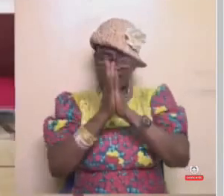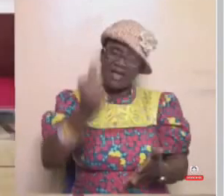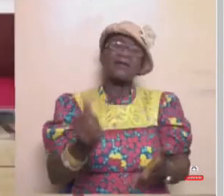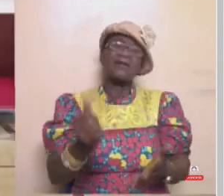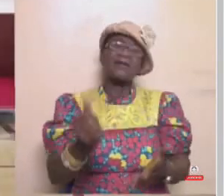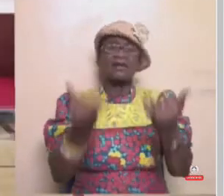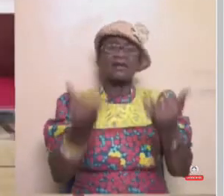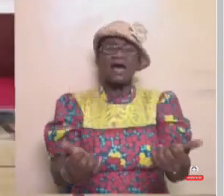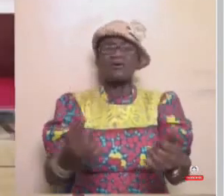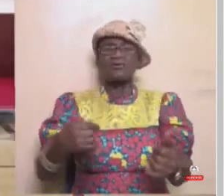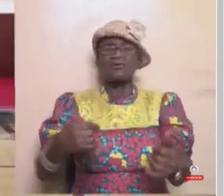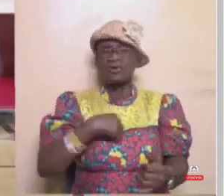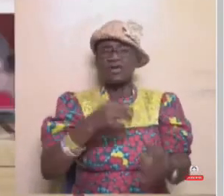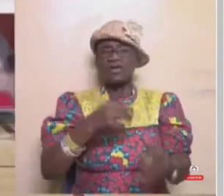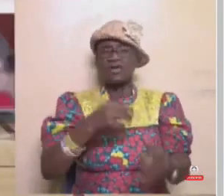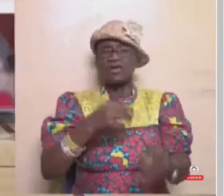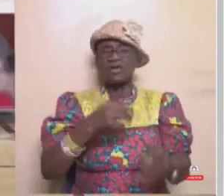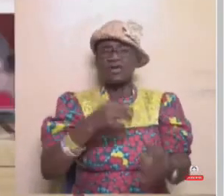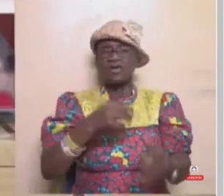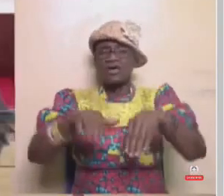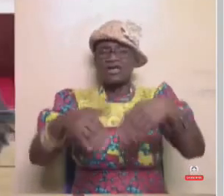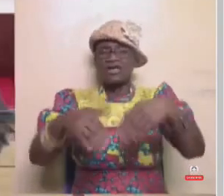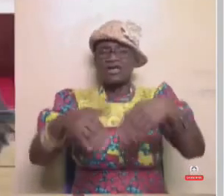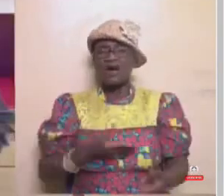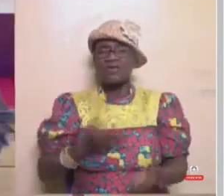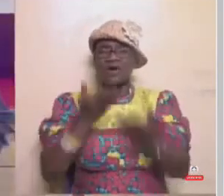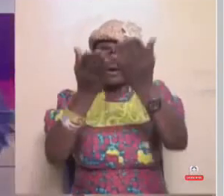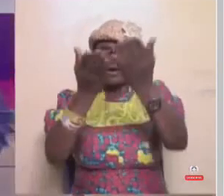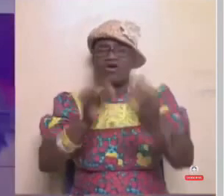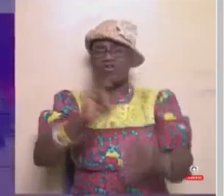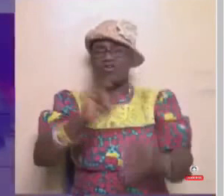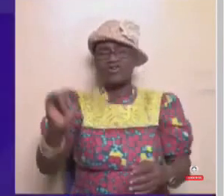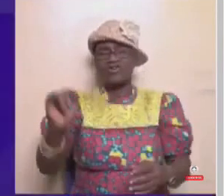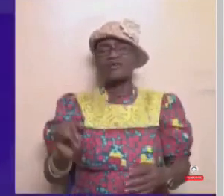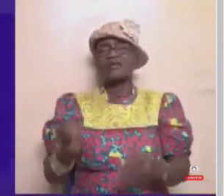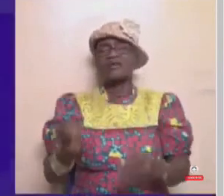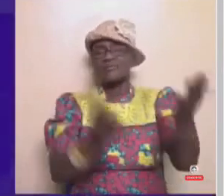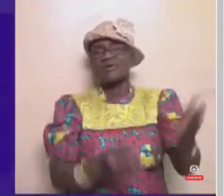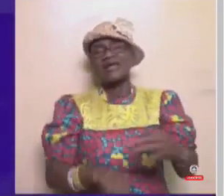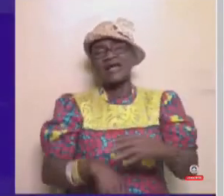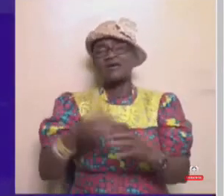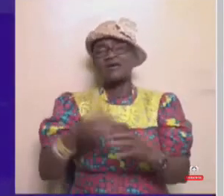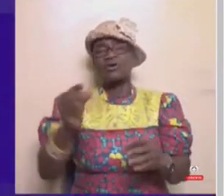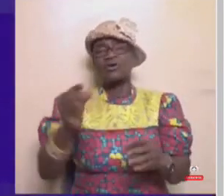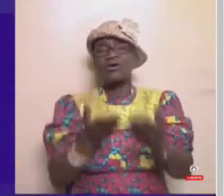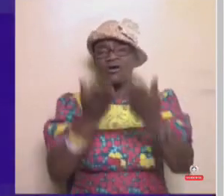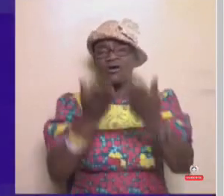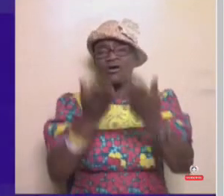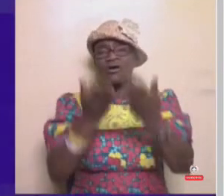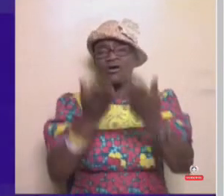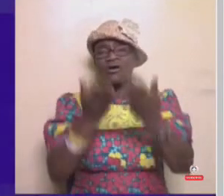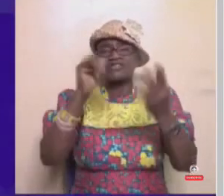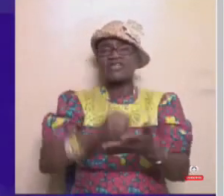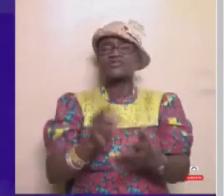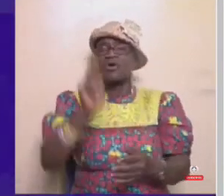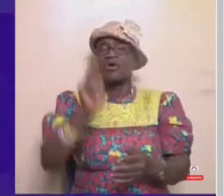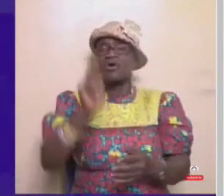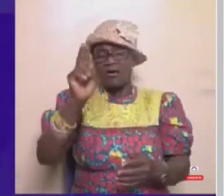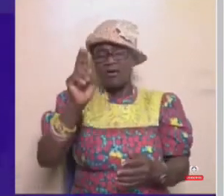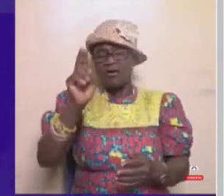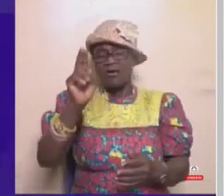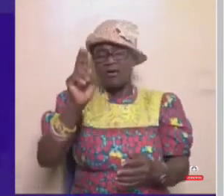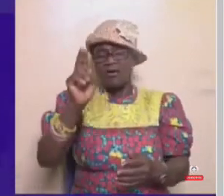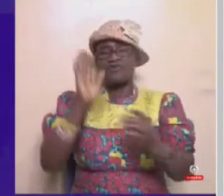give our offering. Please package your offering and lift it up before God. One of the ways